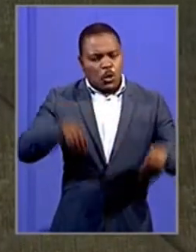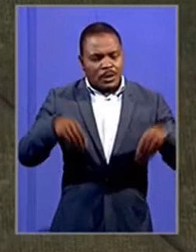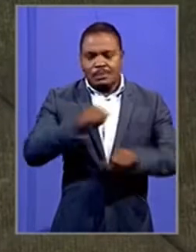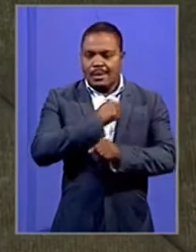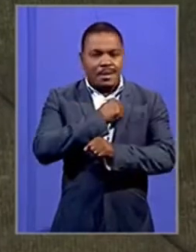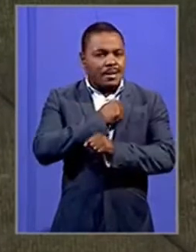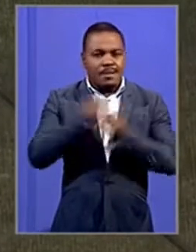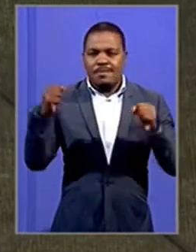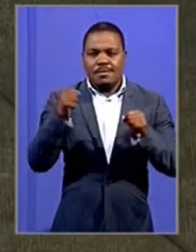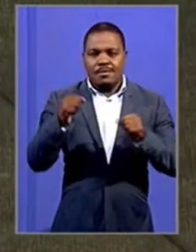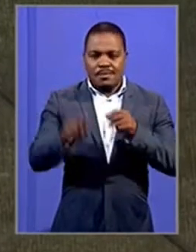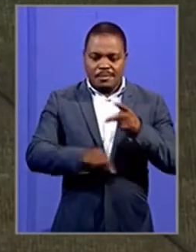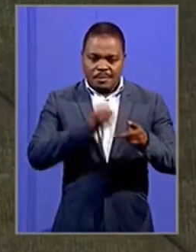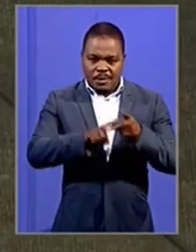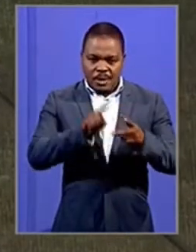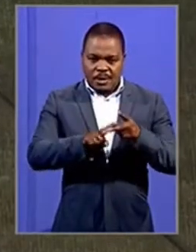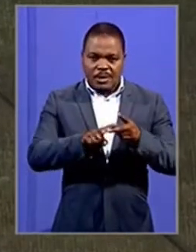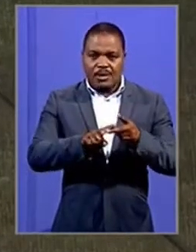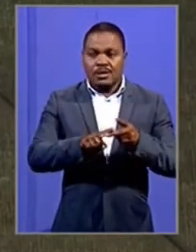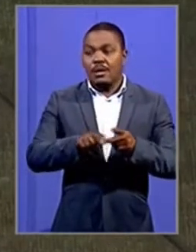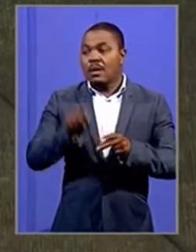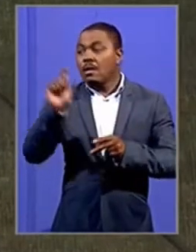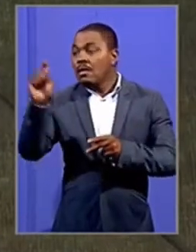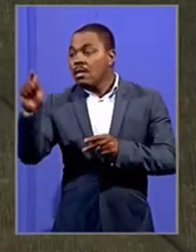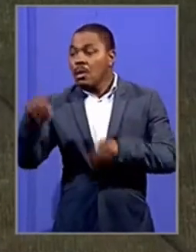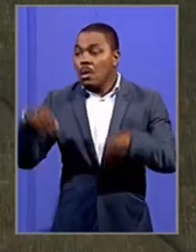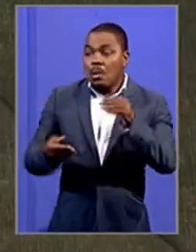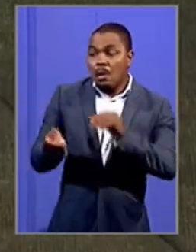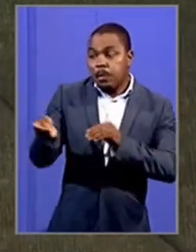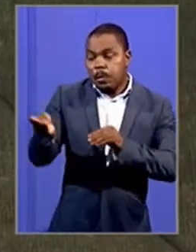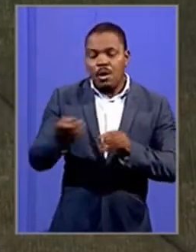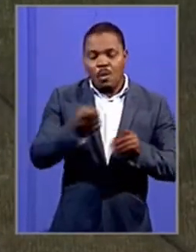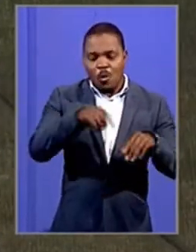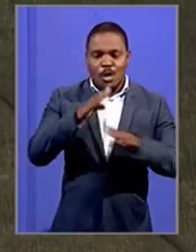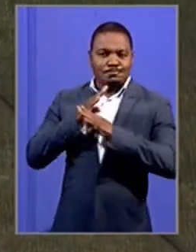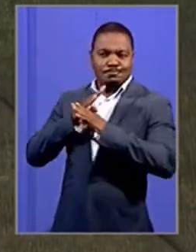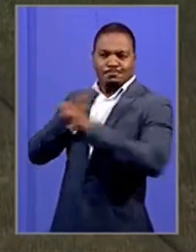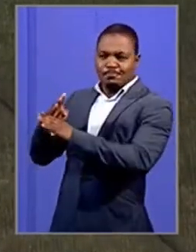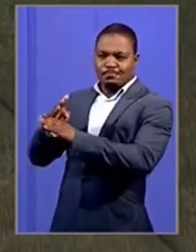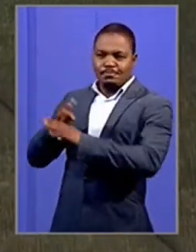corruption and to prevent corruption wherever it occurs.